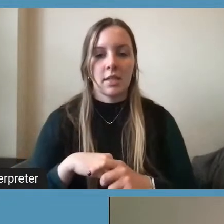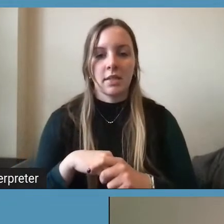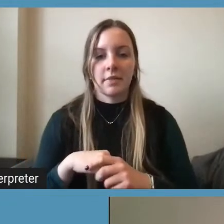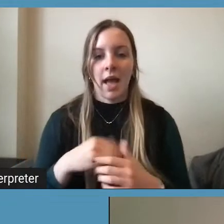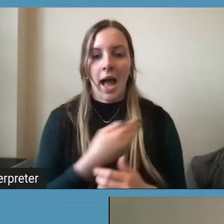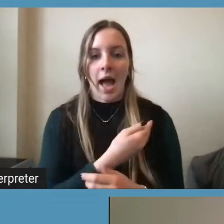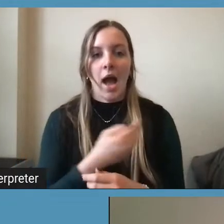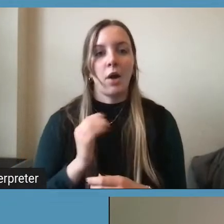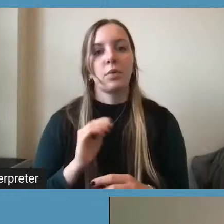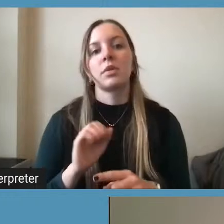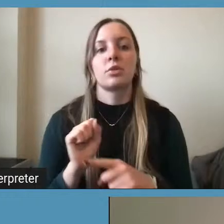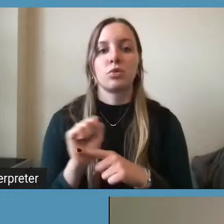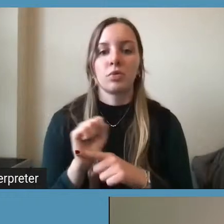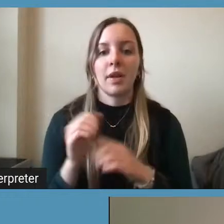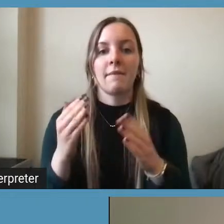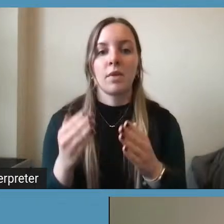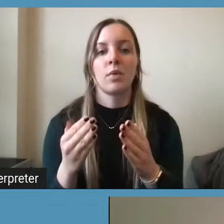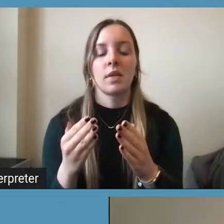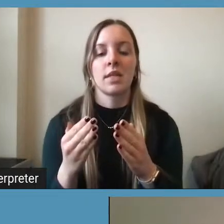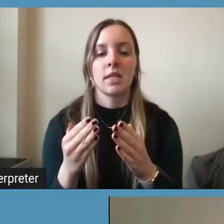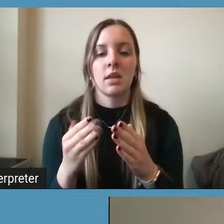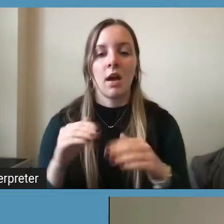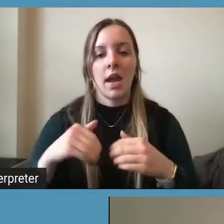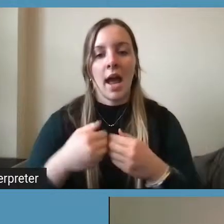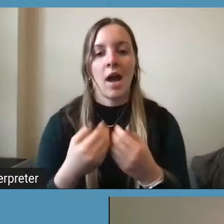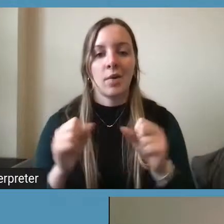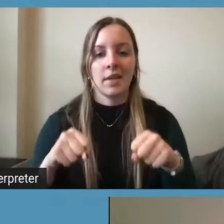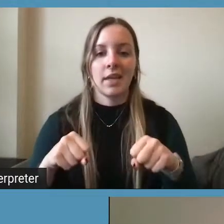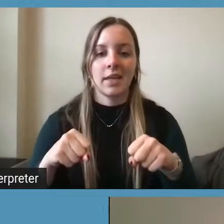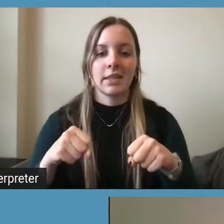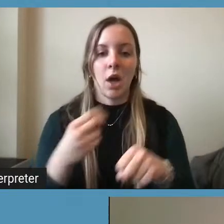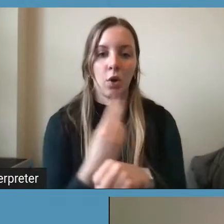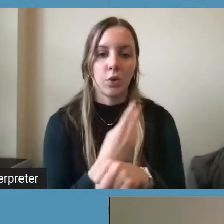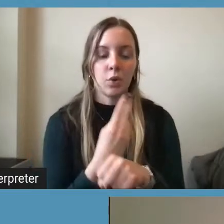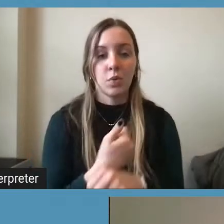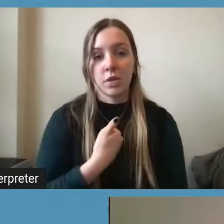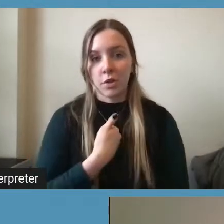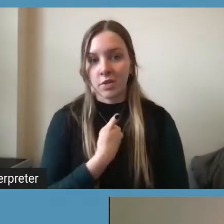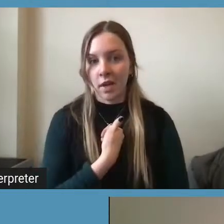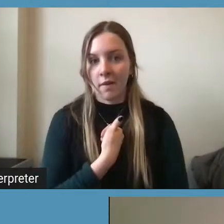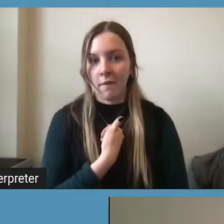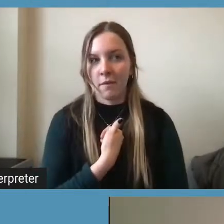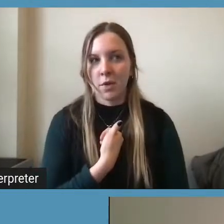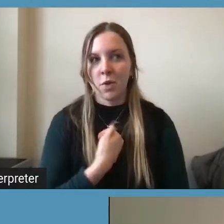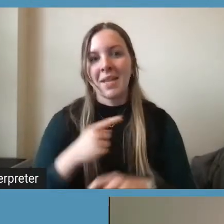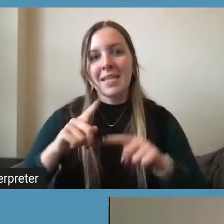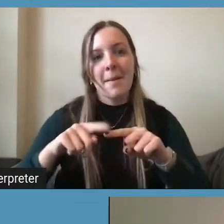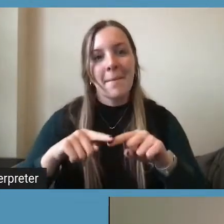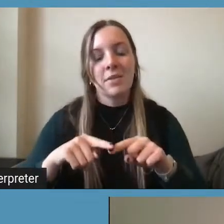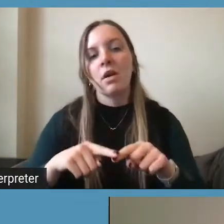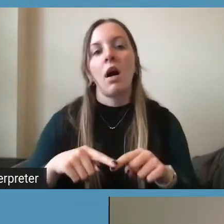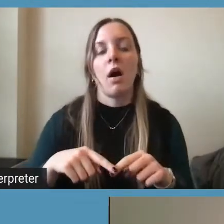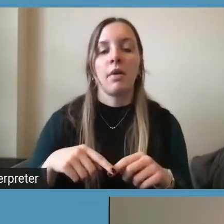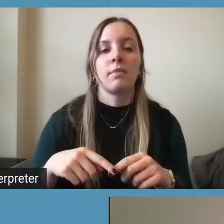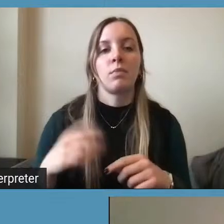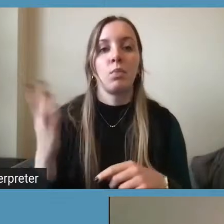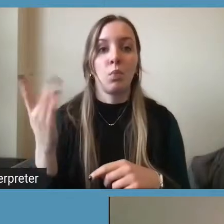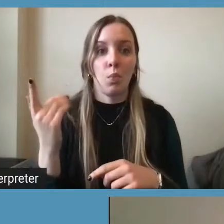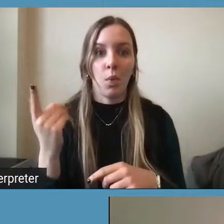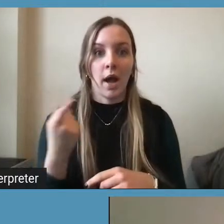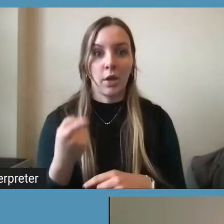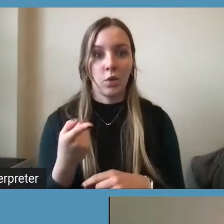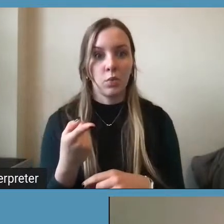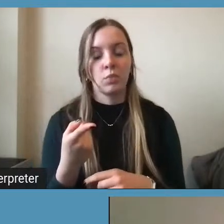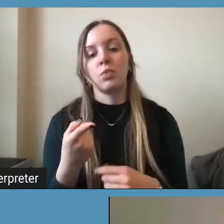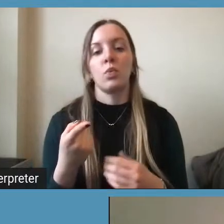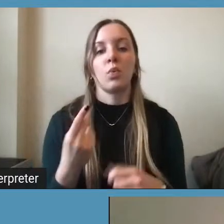people adopt the tools for themselves. And there are all kinds of reasons why people want to do this stuff. So some of the material is absolutely being shared and